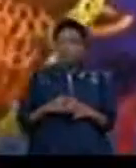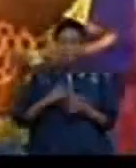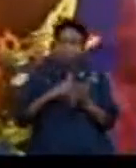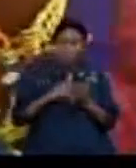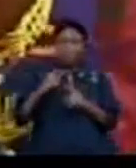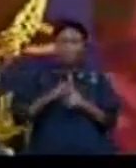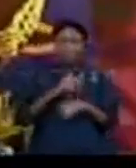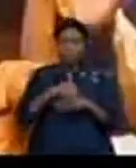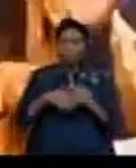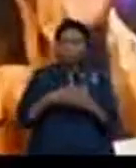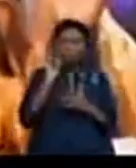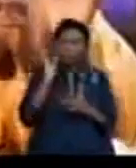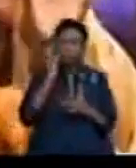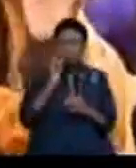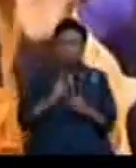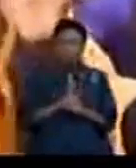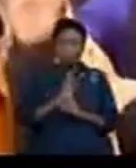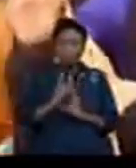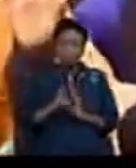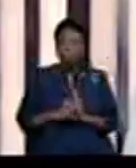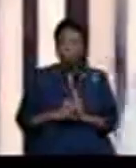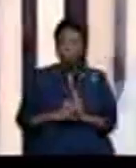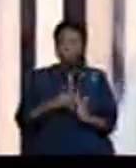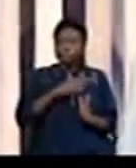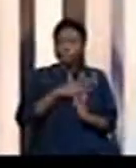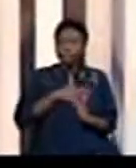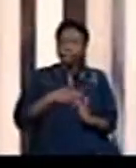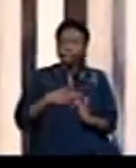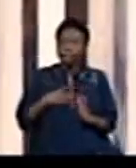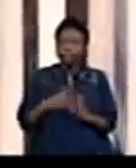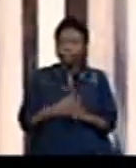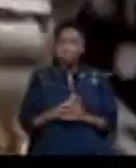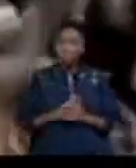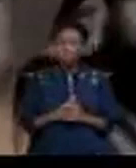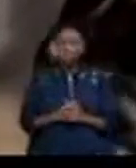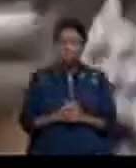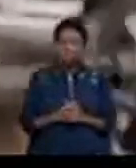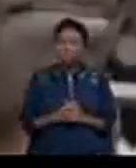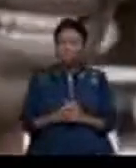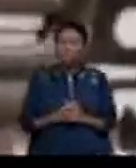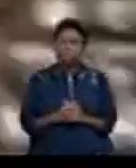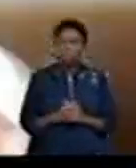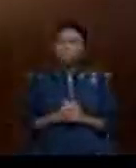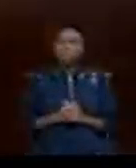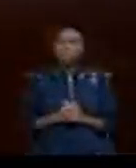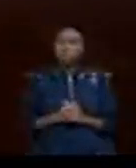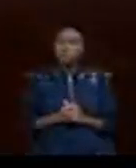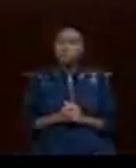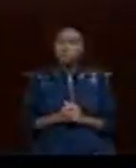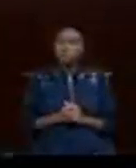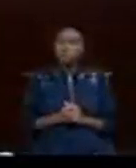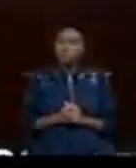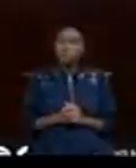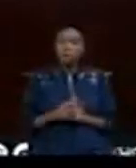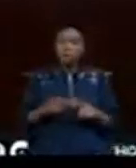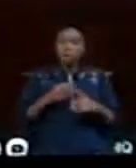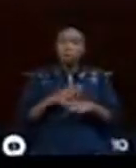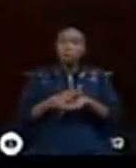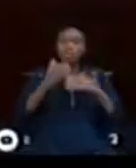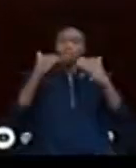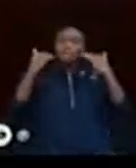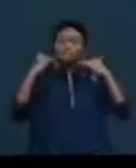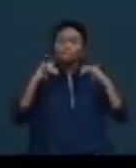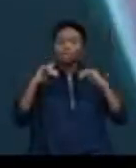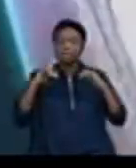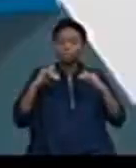clear path will be set for youth, campus students, and young adults to go beyond limitations. The